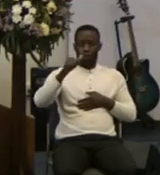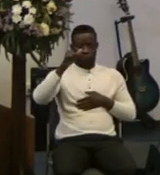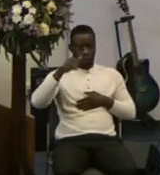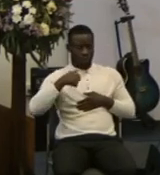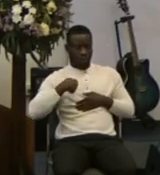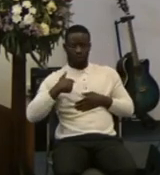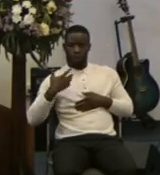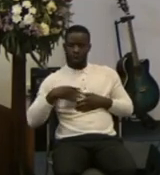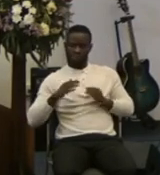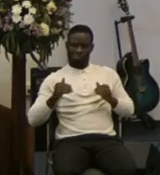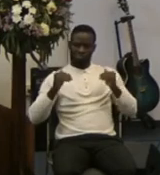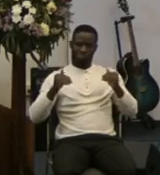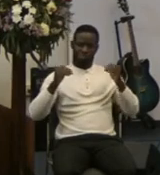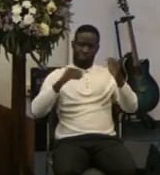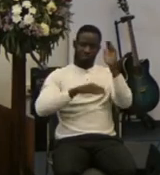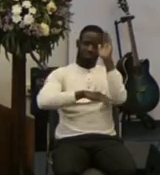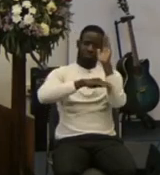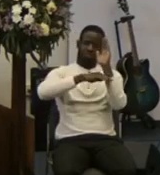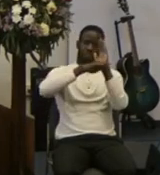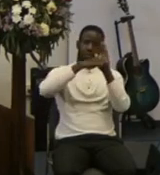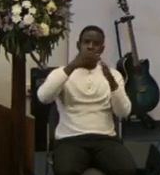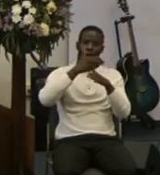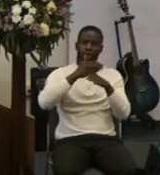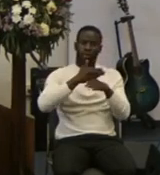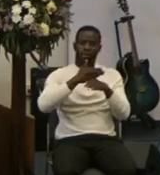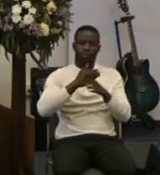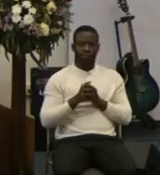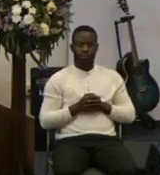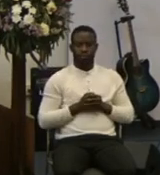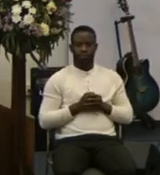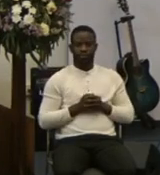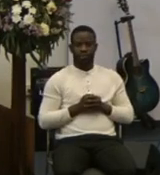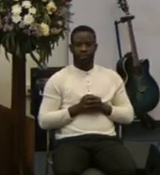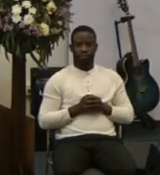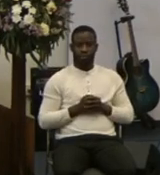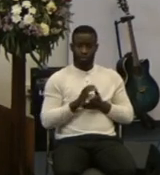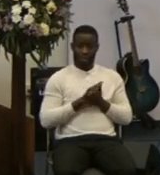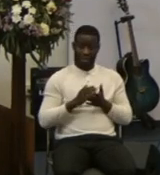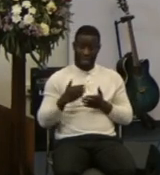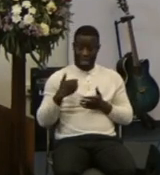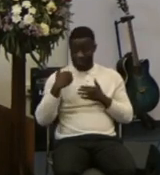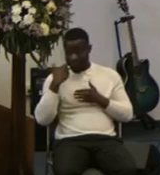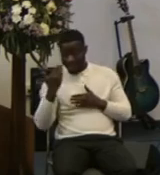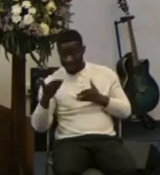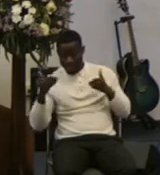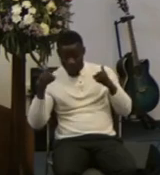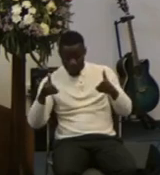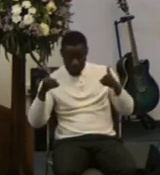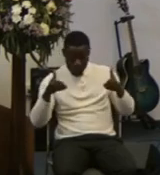who've lived for prestige in the workplace, given their last moments?